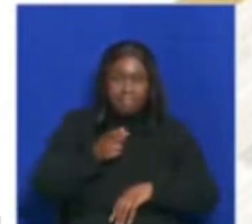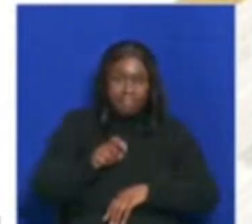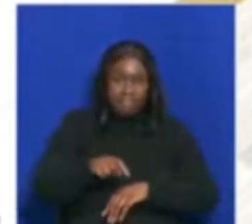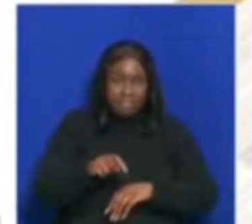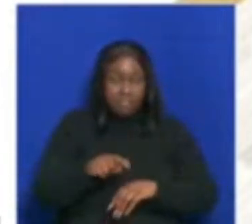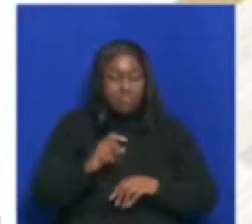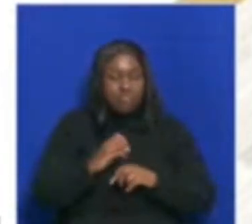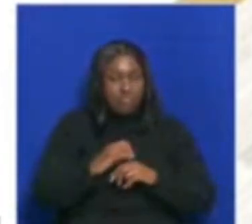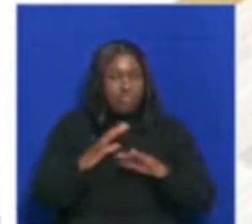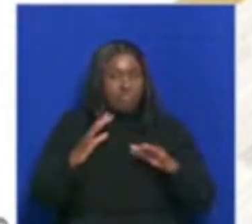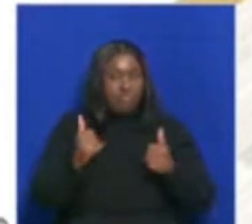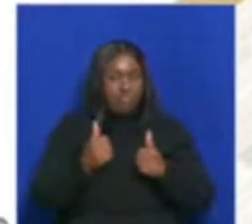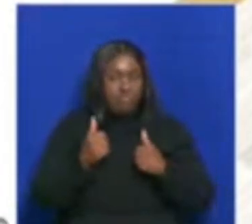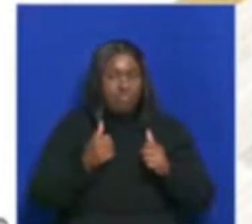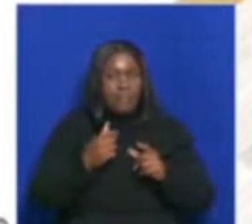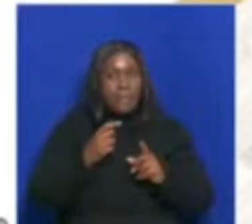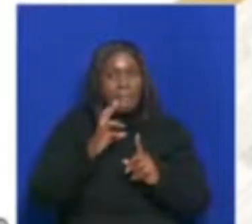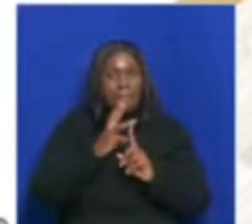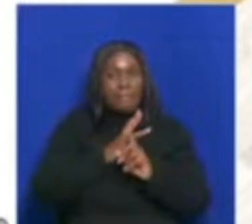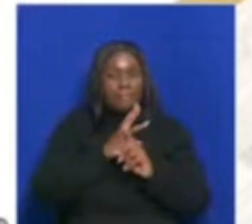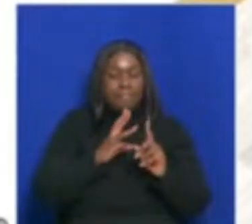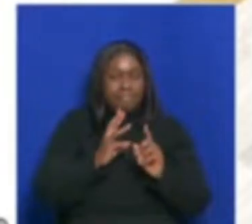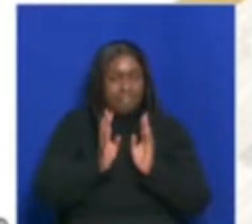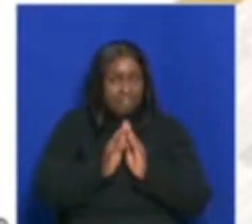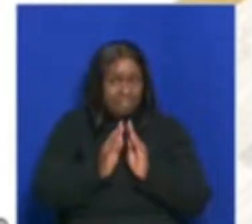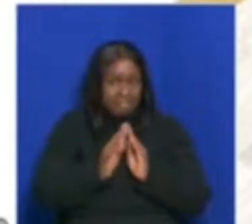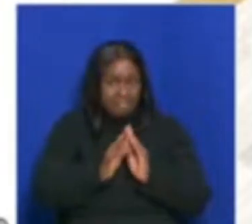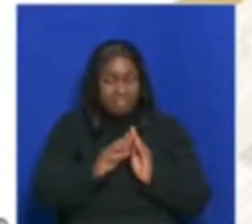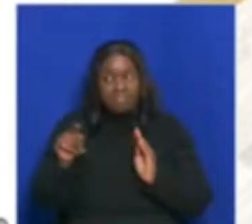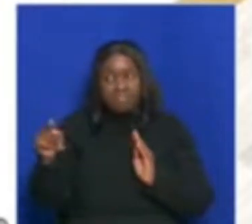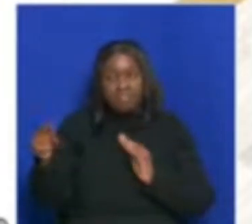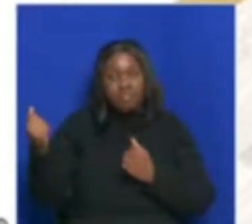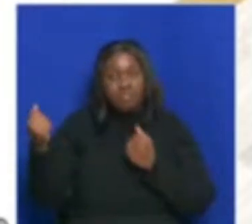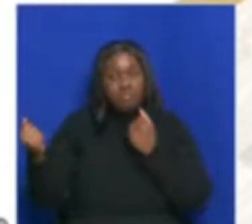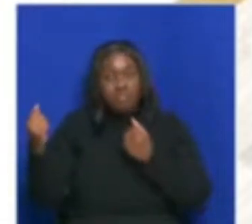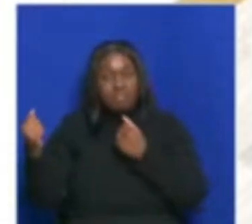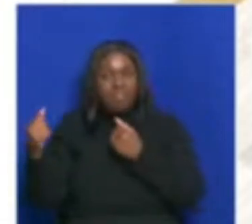The criminal matter has since been postponed